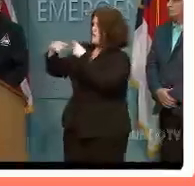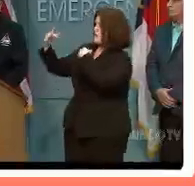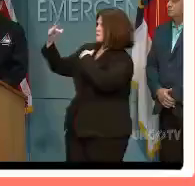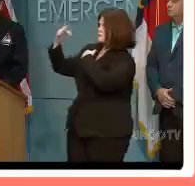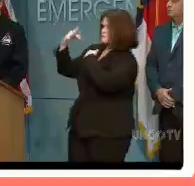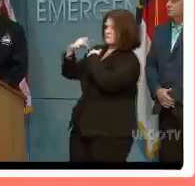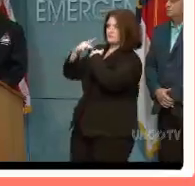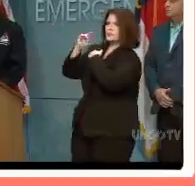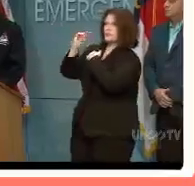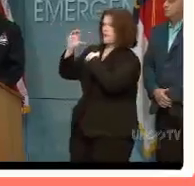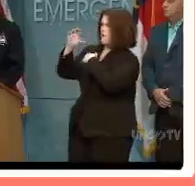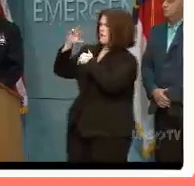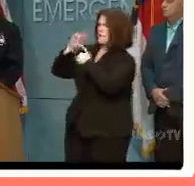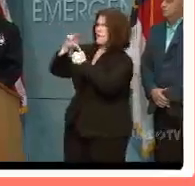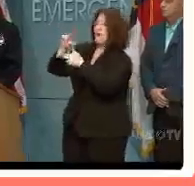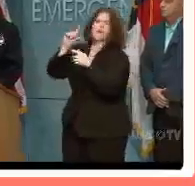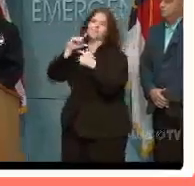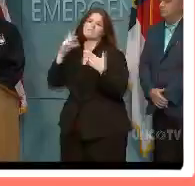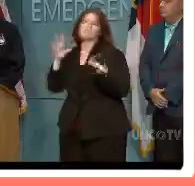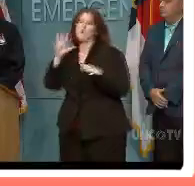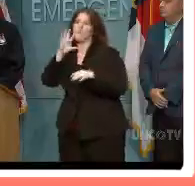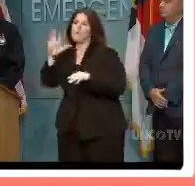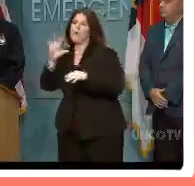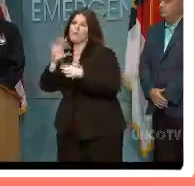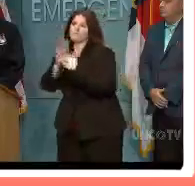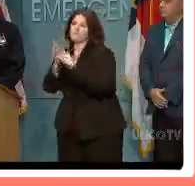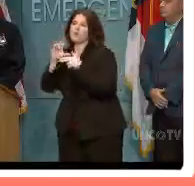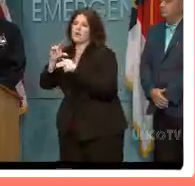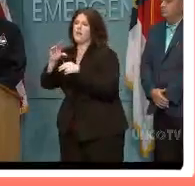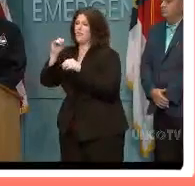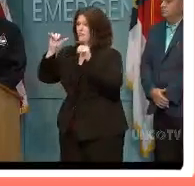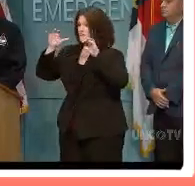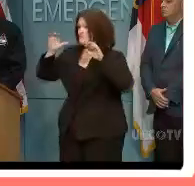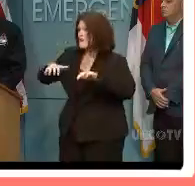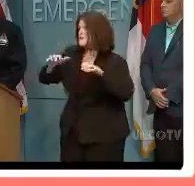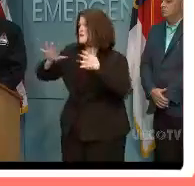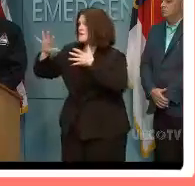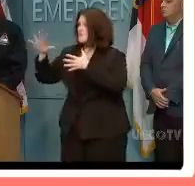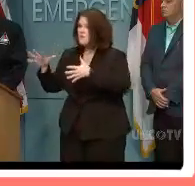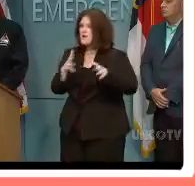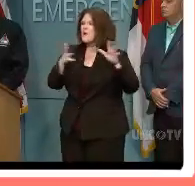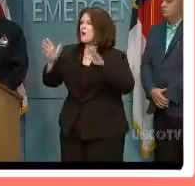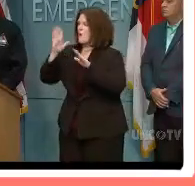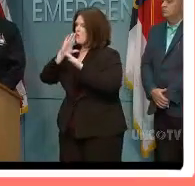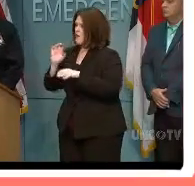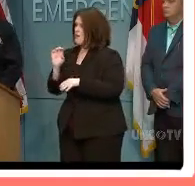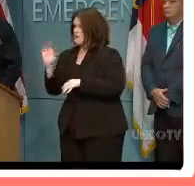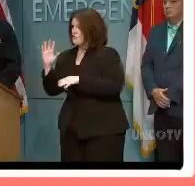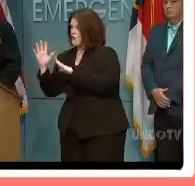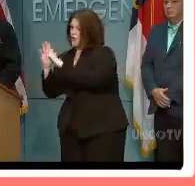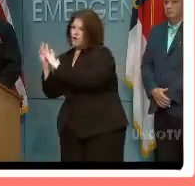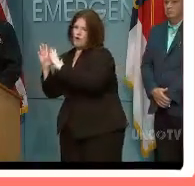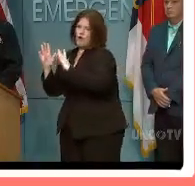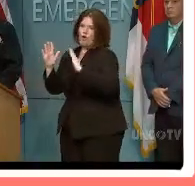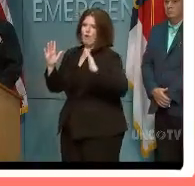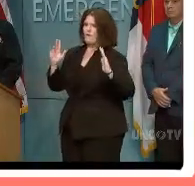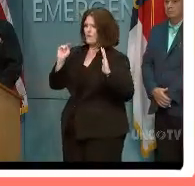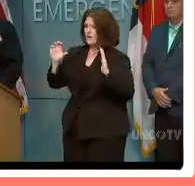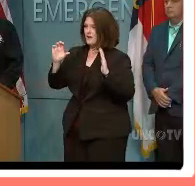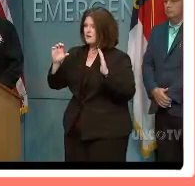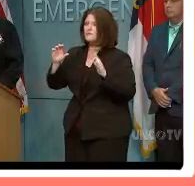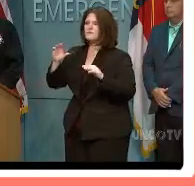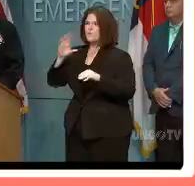and torrential rain will stretch far inland. Rain in some places will be measured